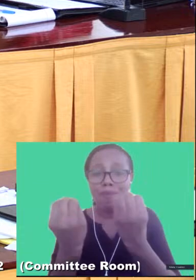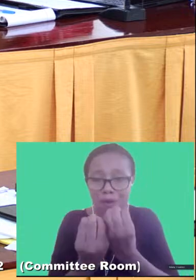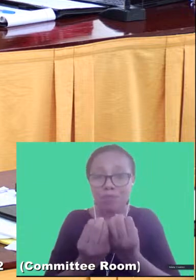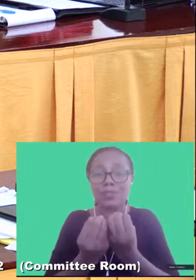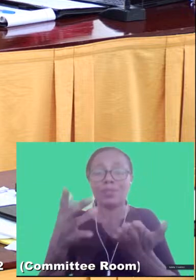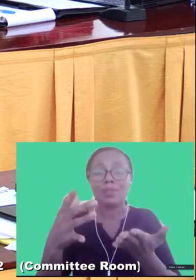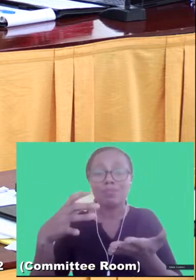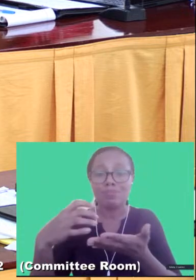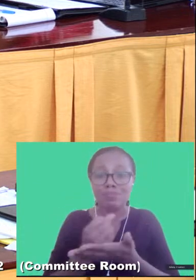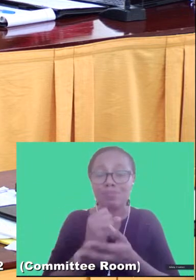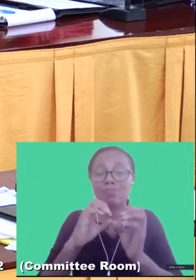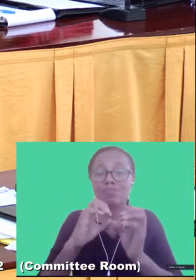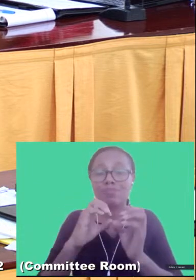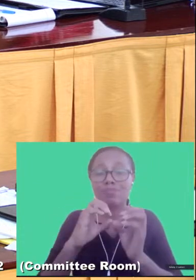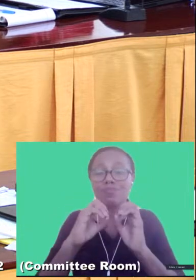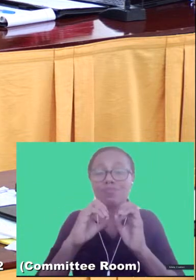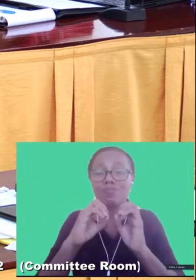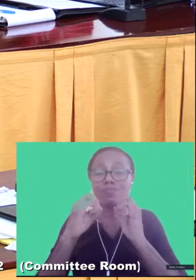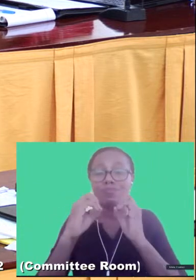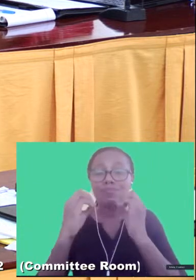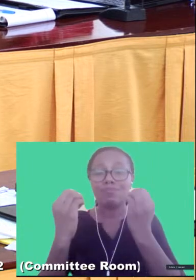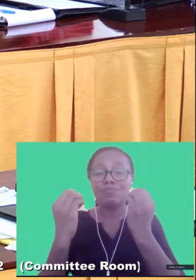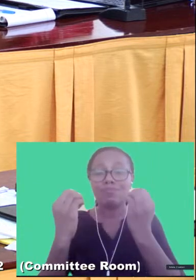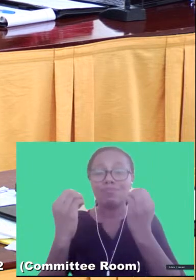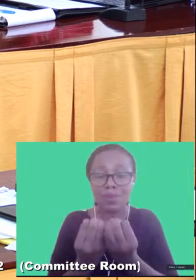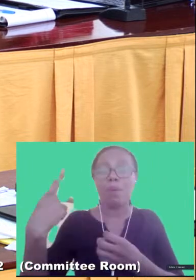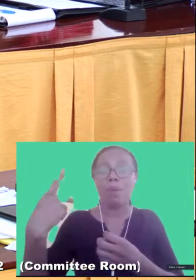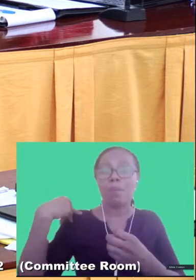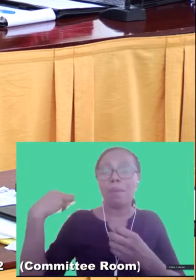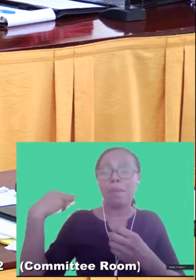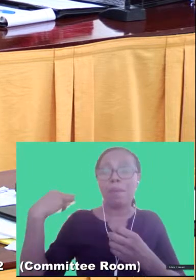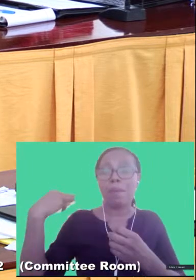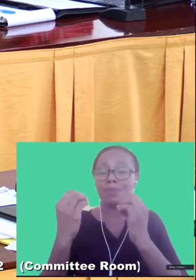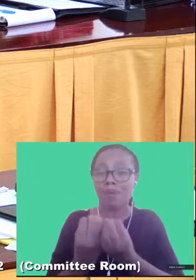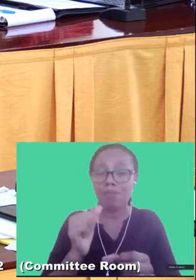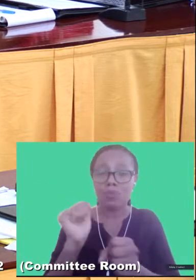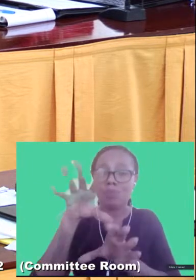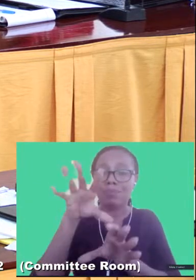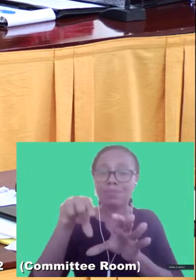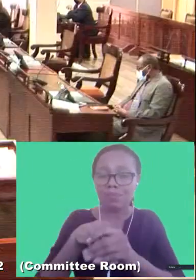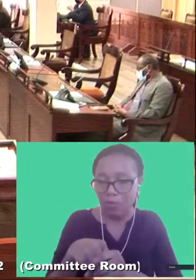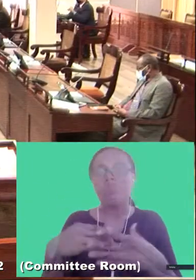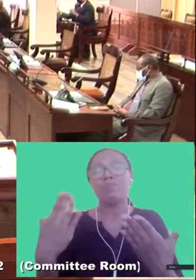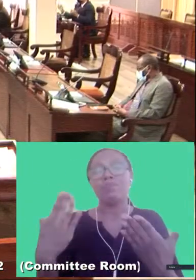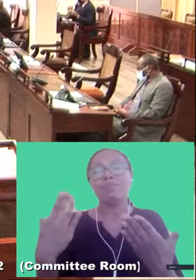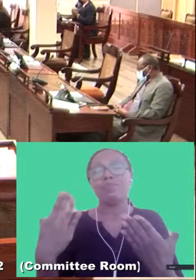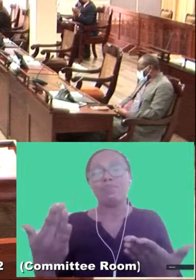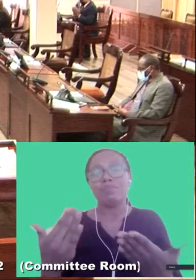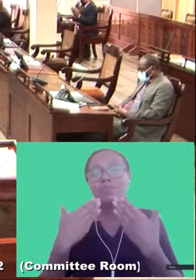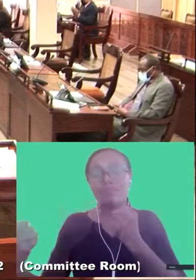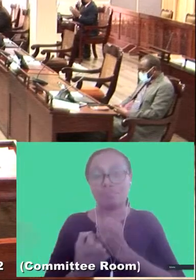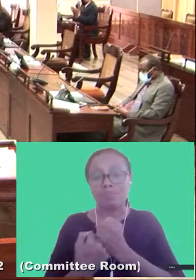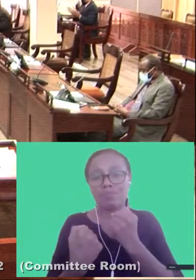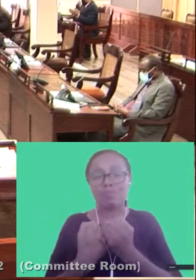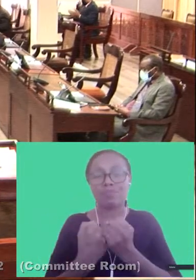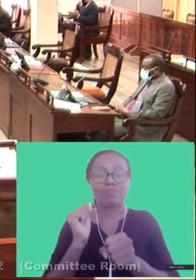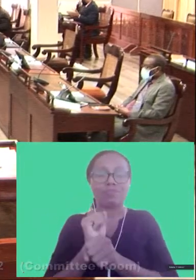critical sector. Last question, honorable member. Yeah, and probably this is more comment.